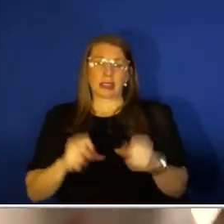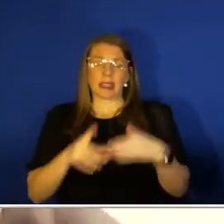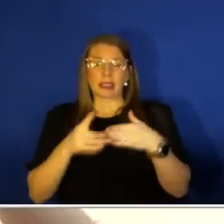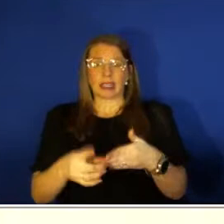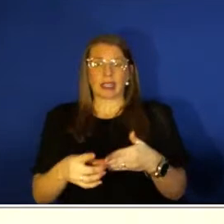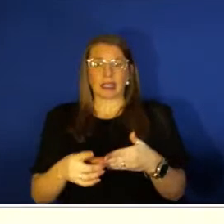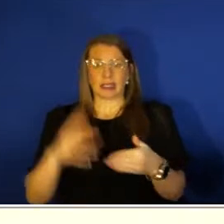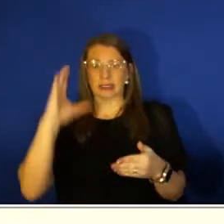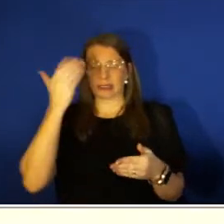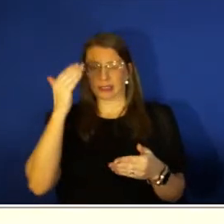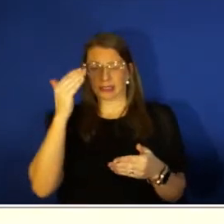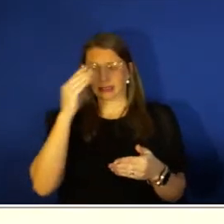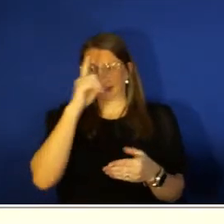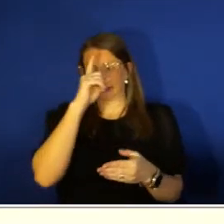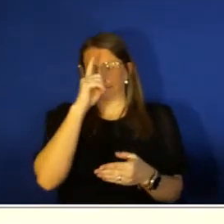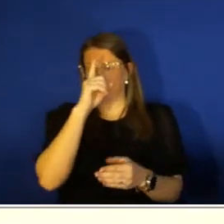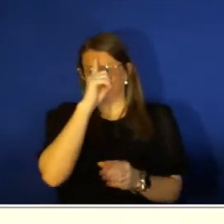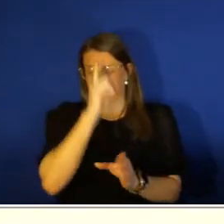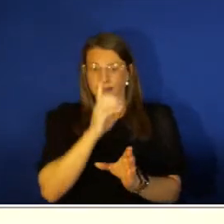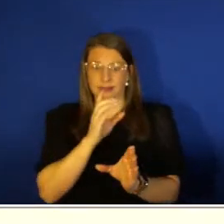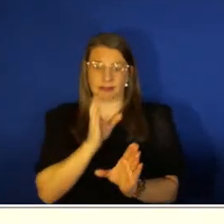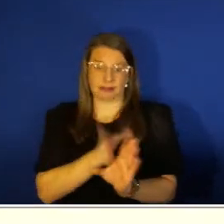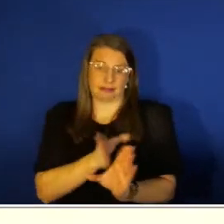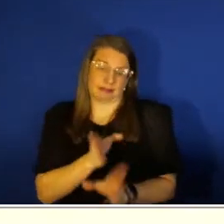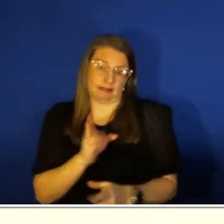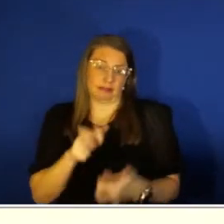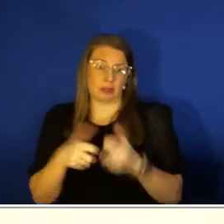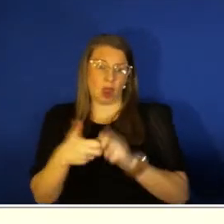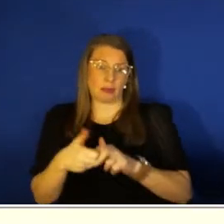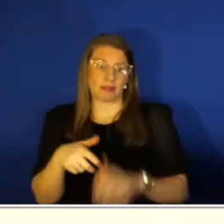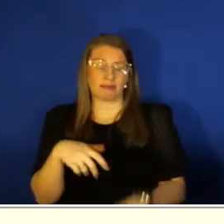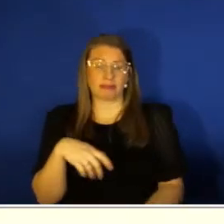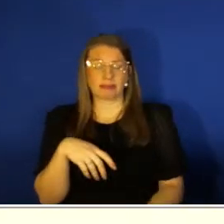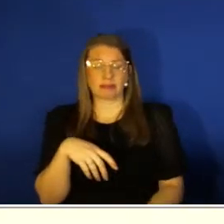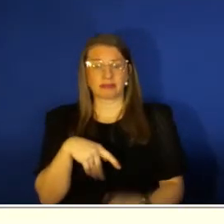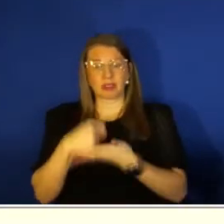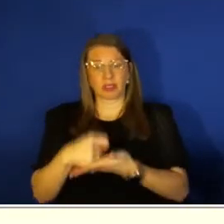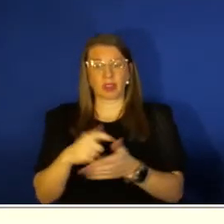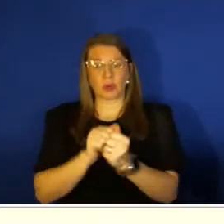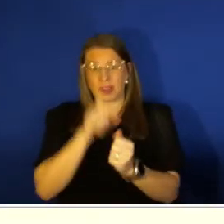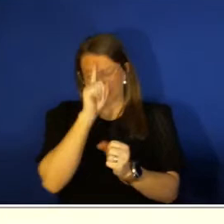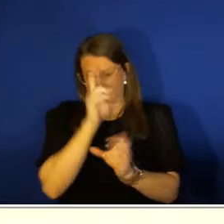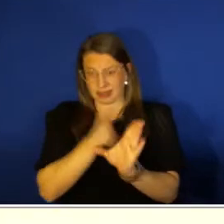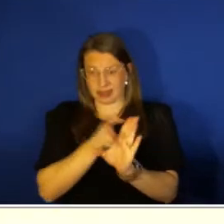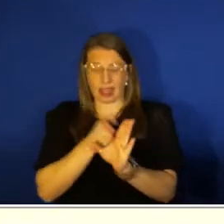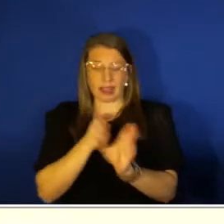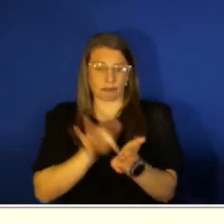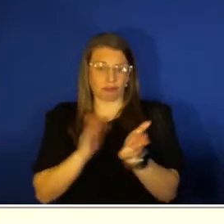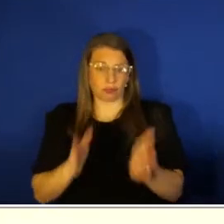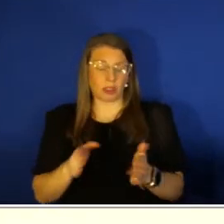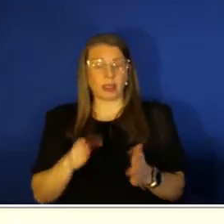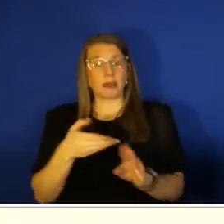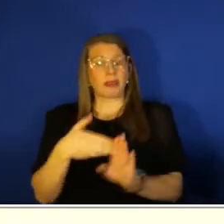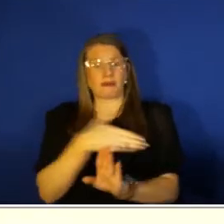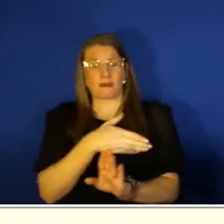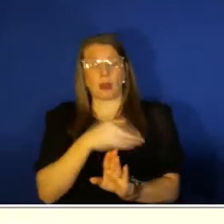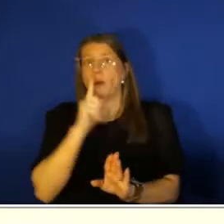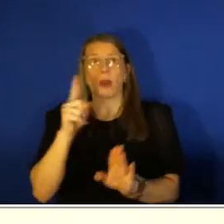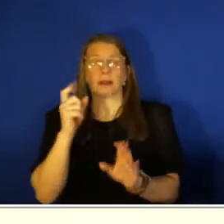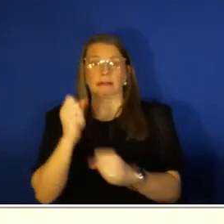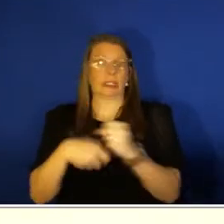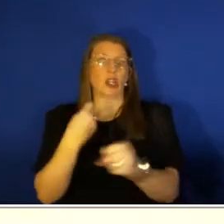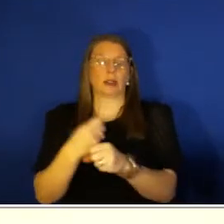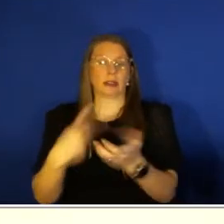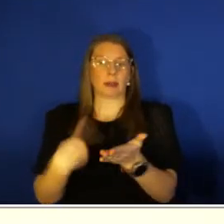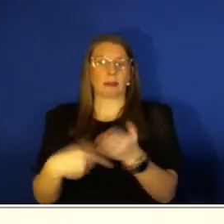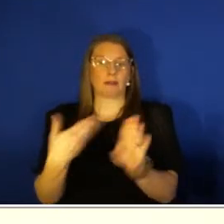appears to be psychiatric problems, and are often treated by psychiatrists for years, sometimes